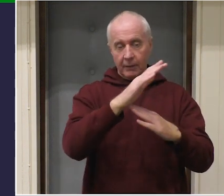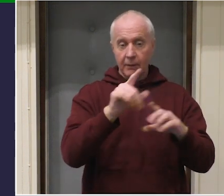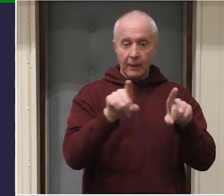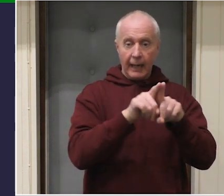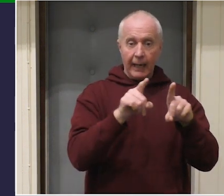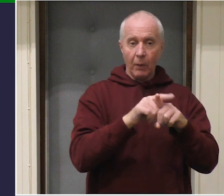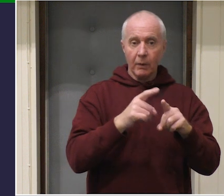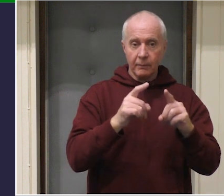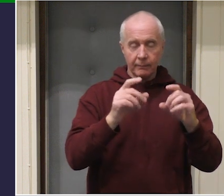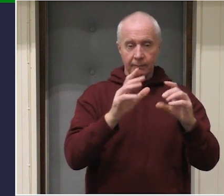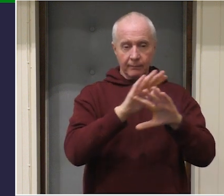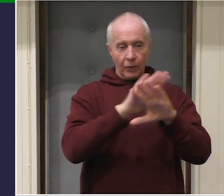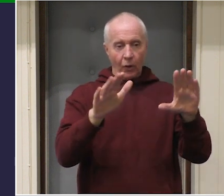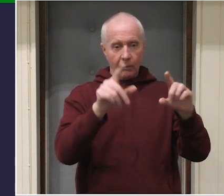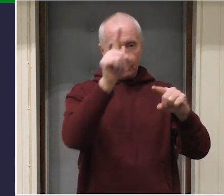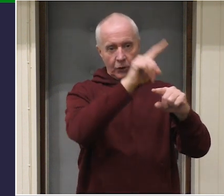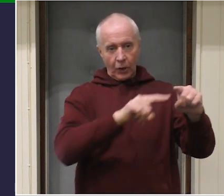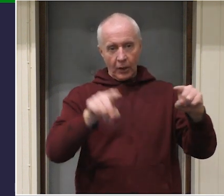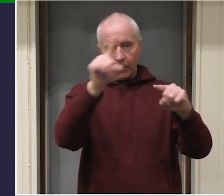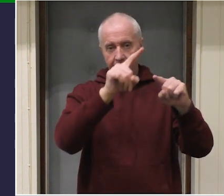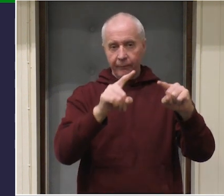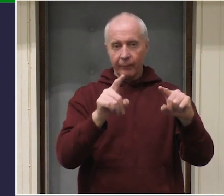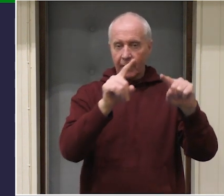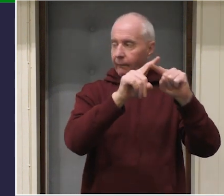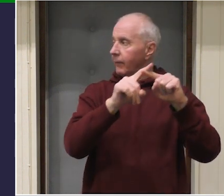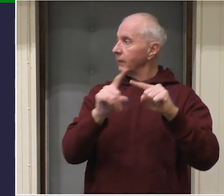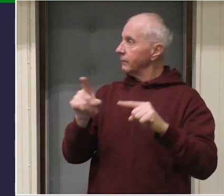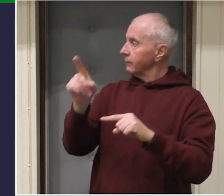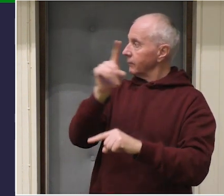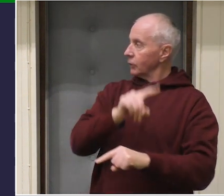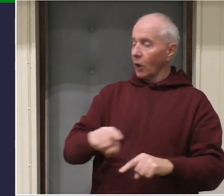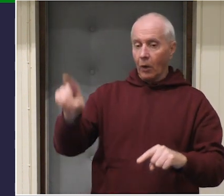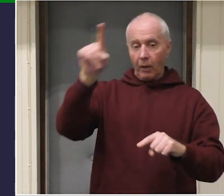how non-circular the orbit is. So if I draw a circular orbit here,